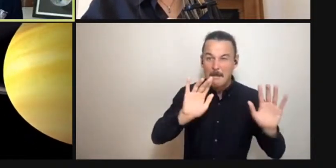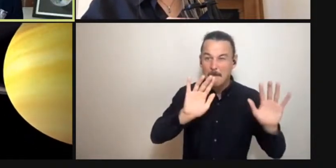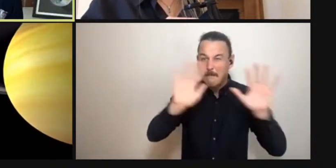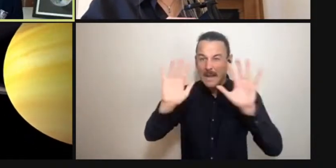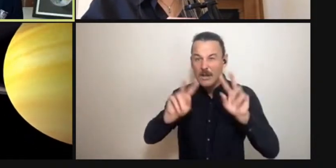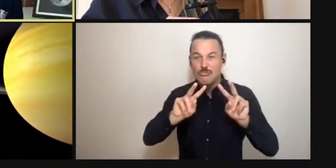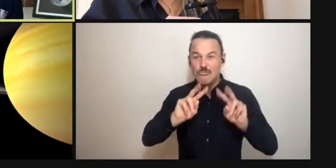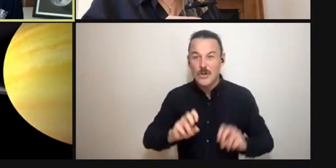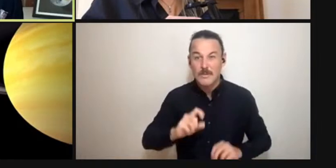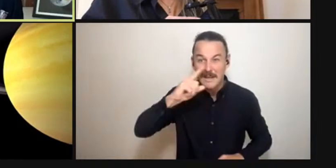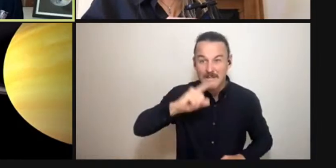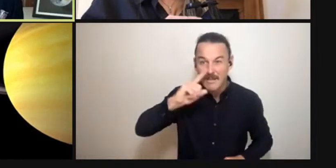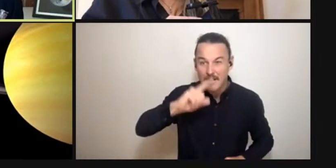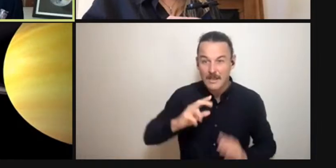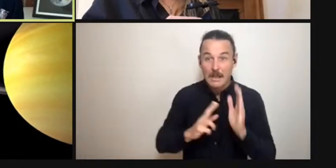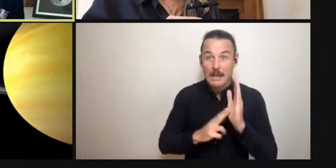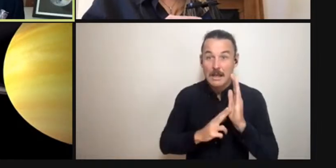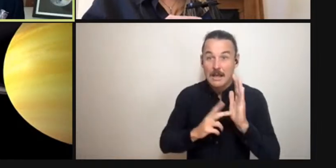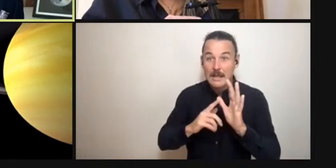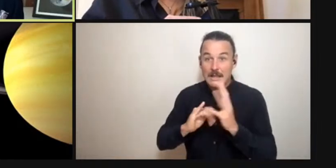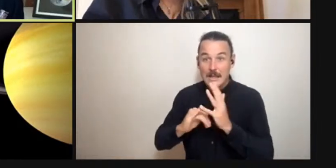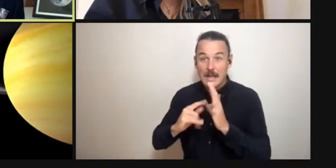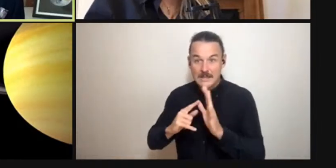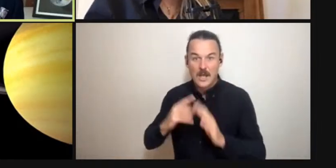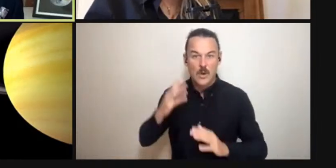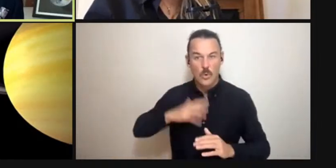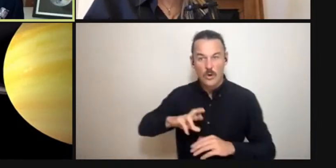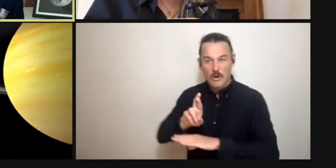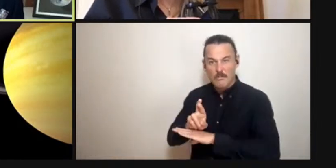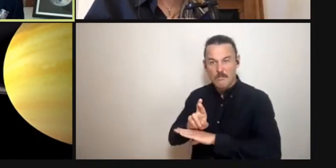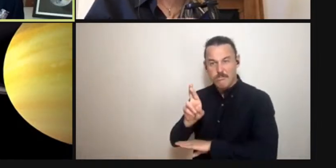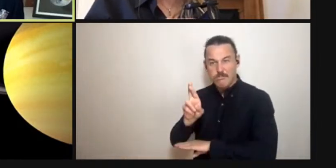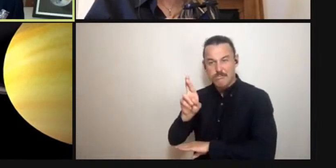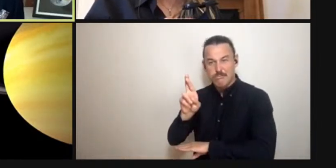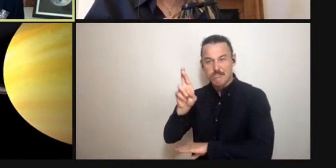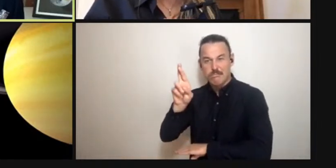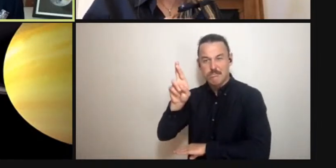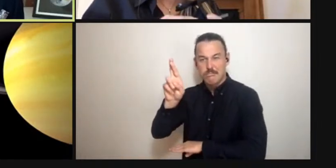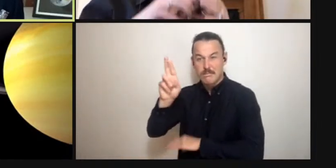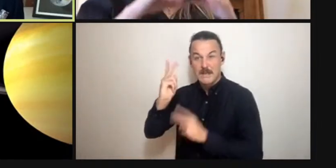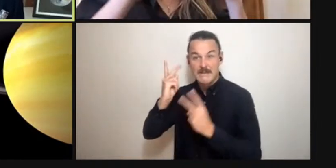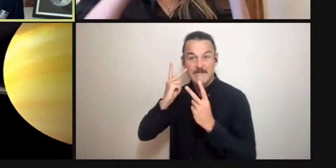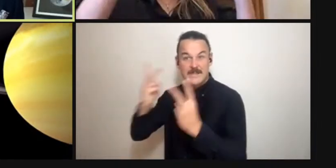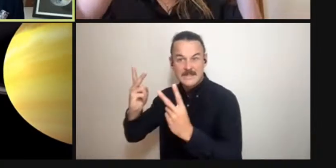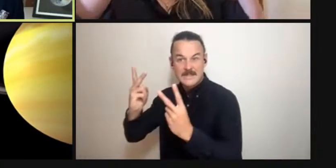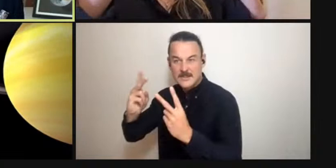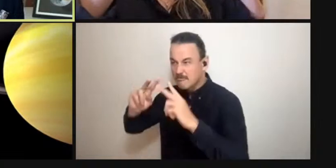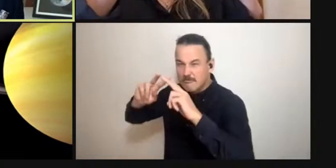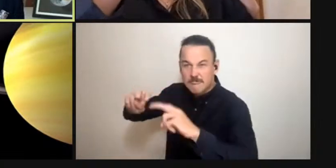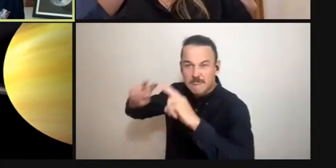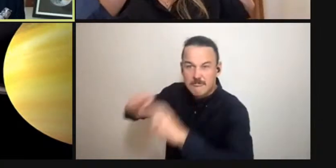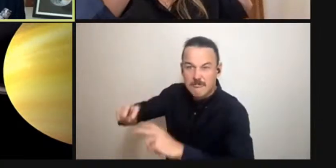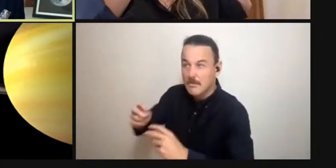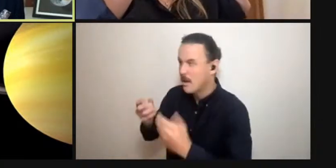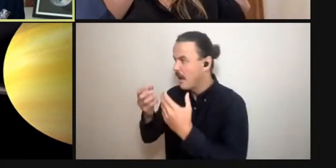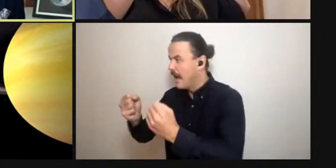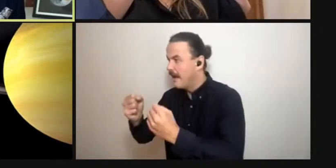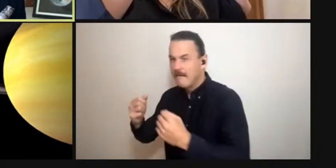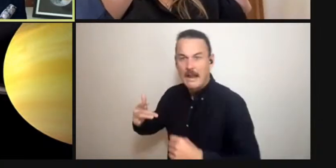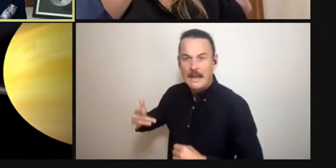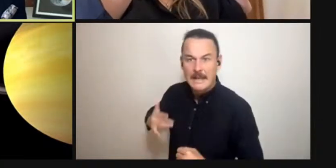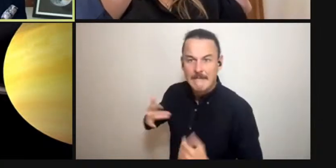moons to search for signs of life. Watch this space. We could find ET in our